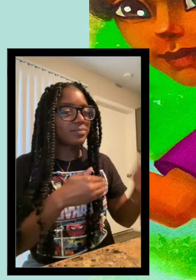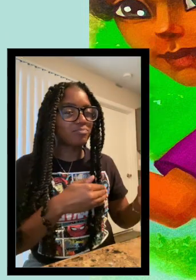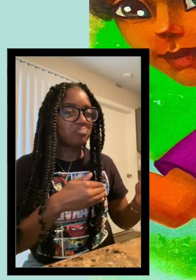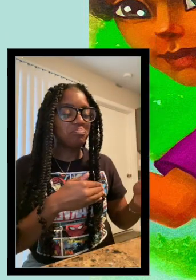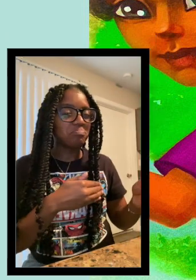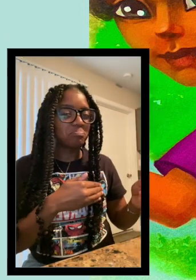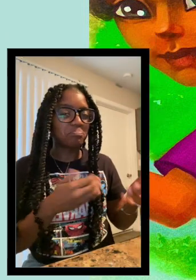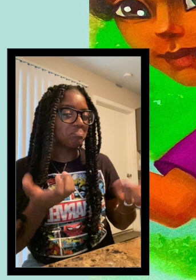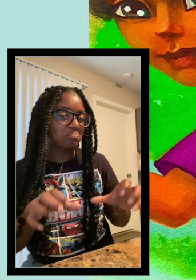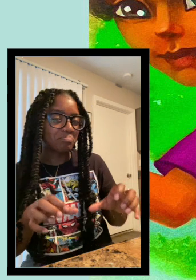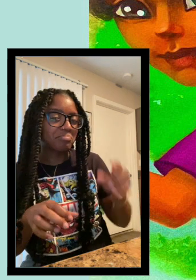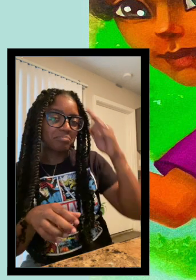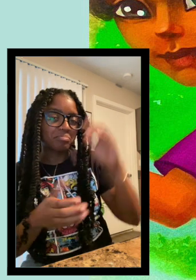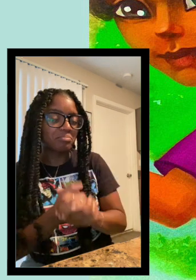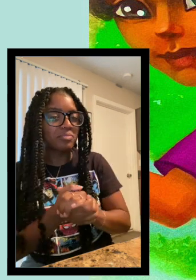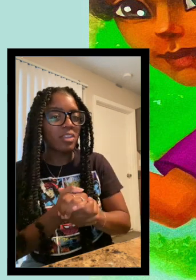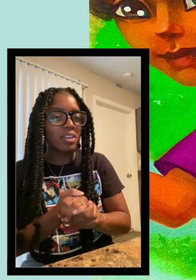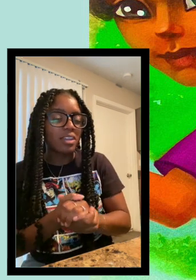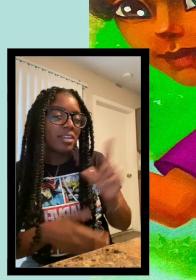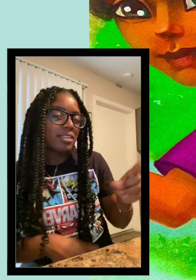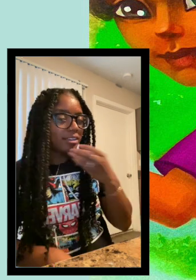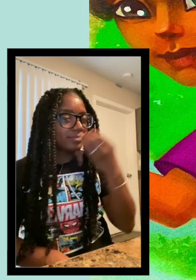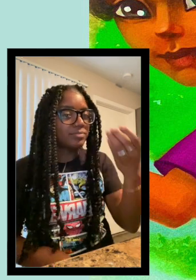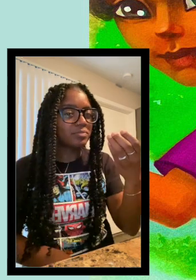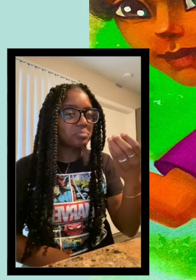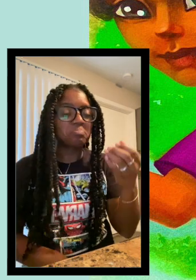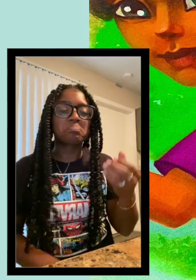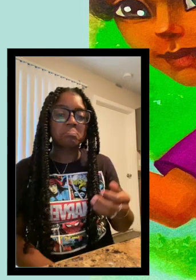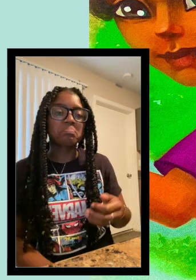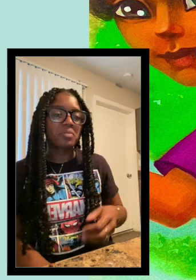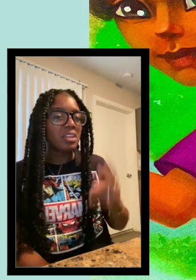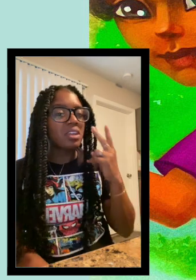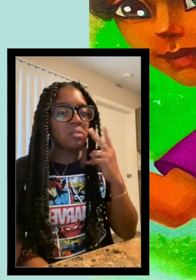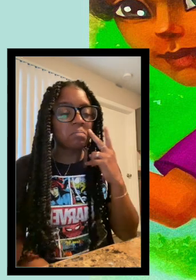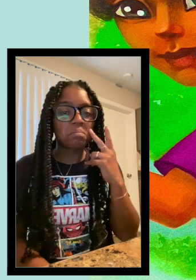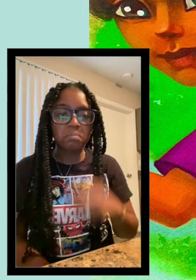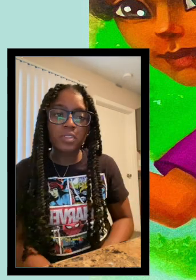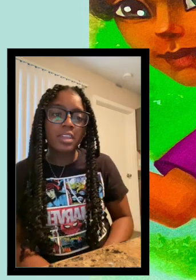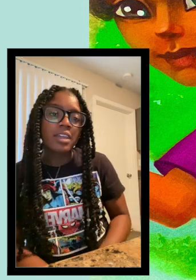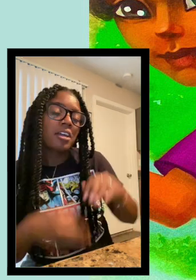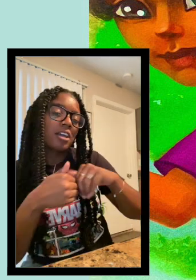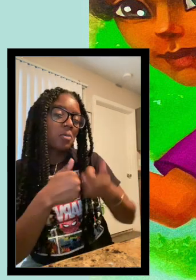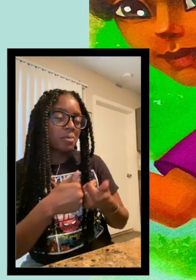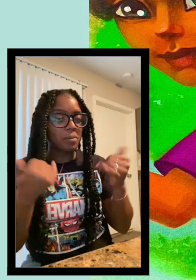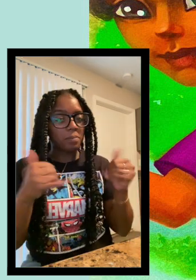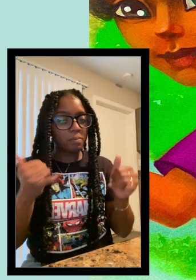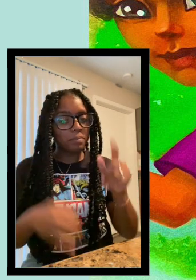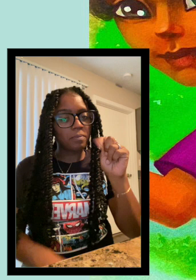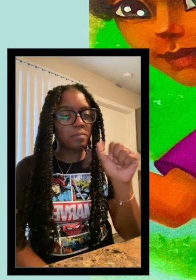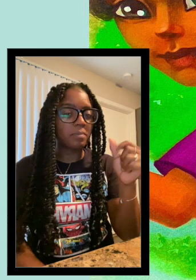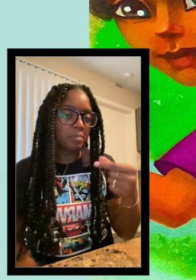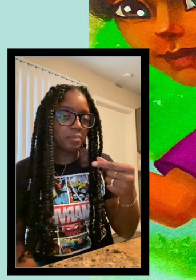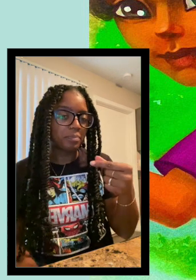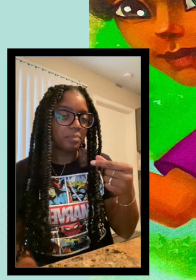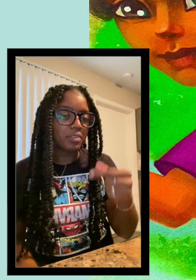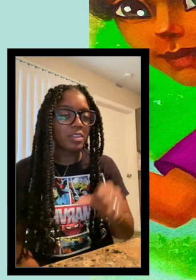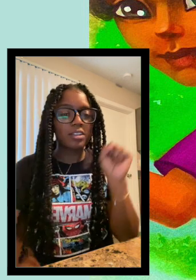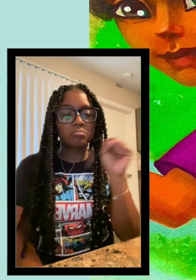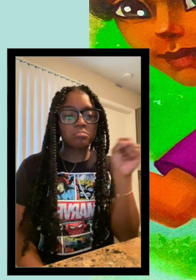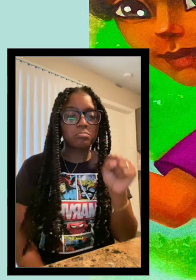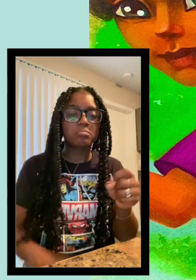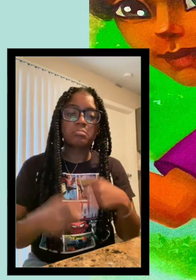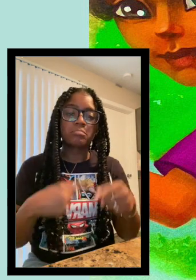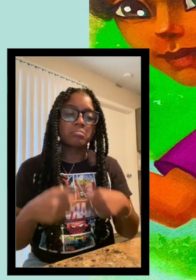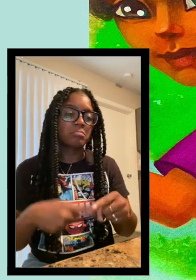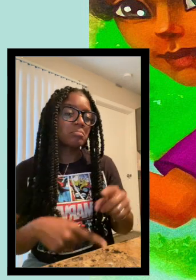about we play tag?" Serenity signed to her that they're going to play the game tag with a smirk as